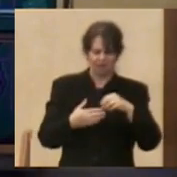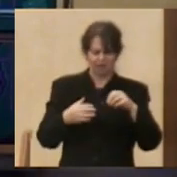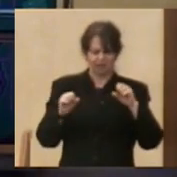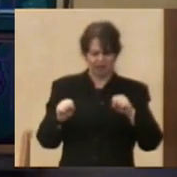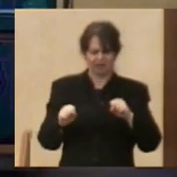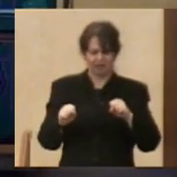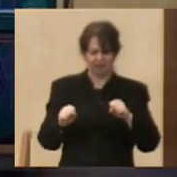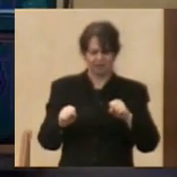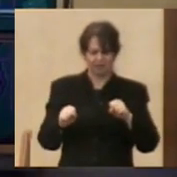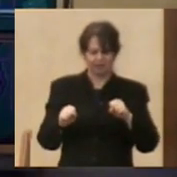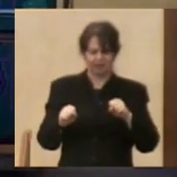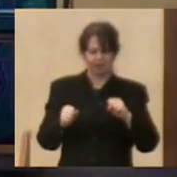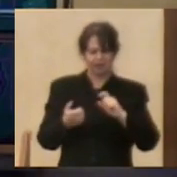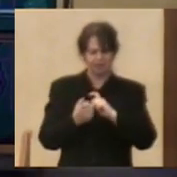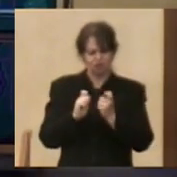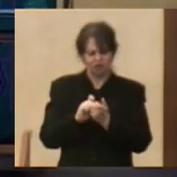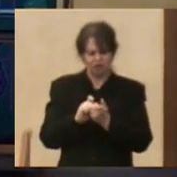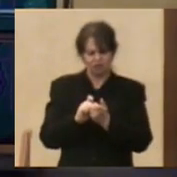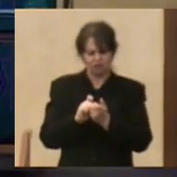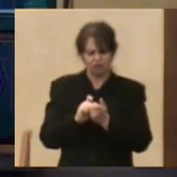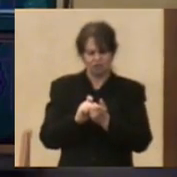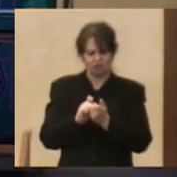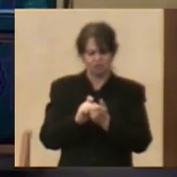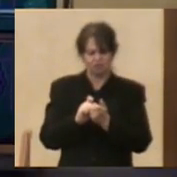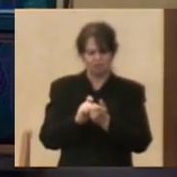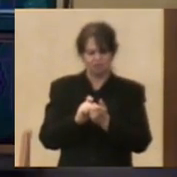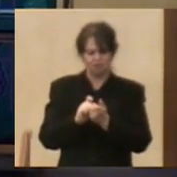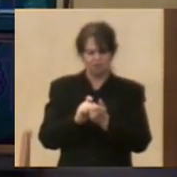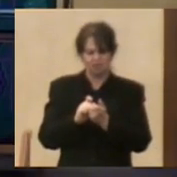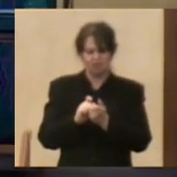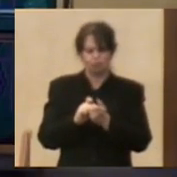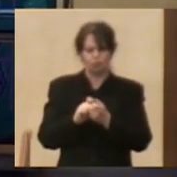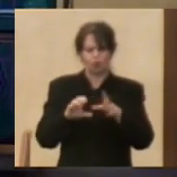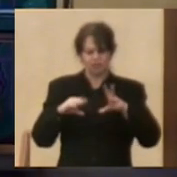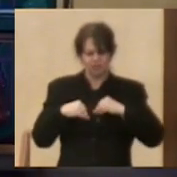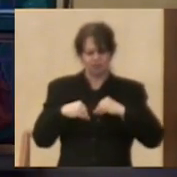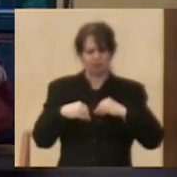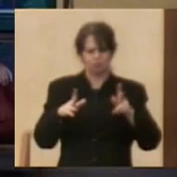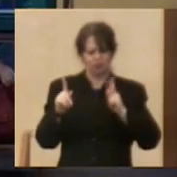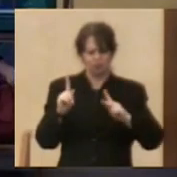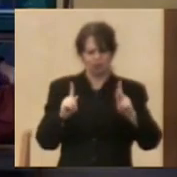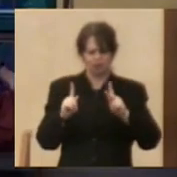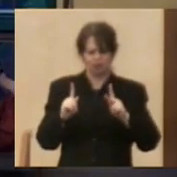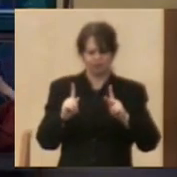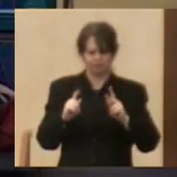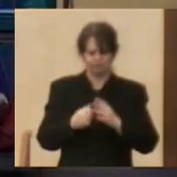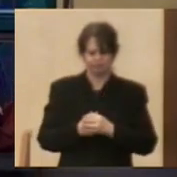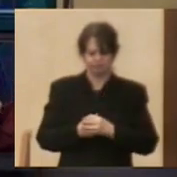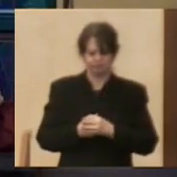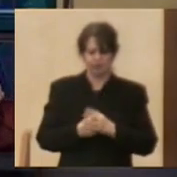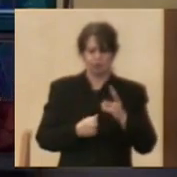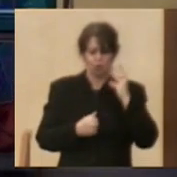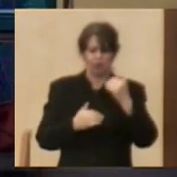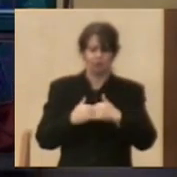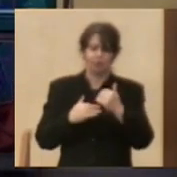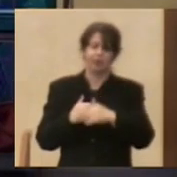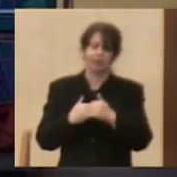grace in that bread and the wine. I need it. The world needs it.